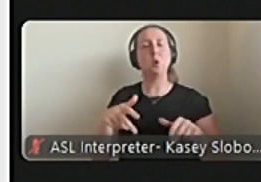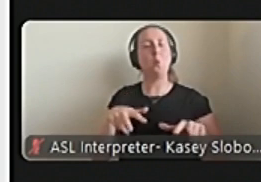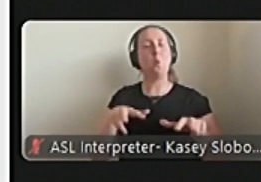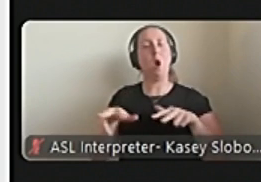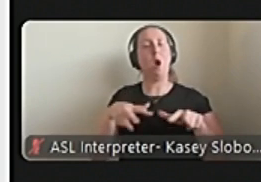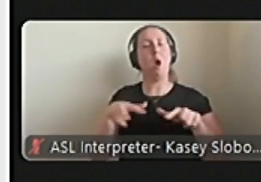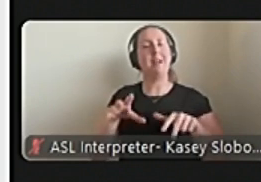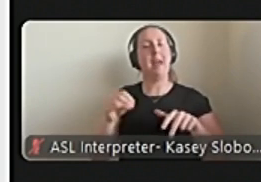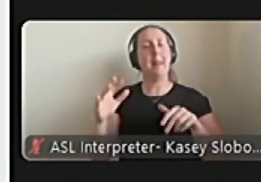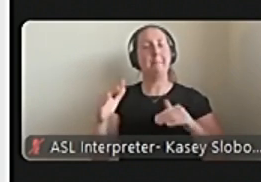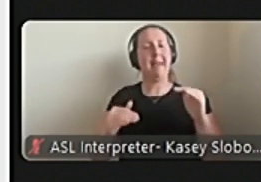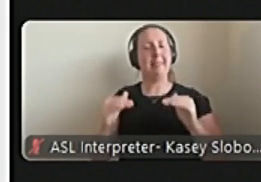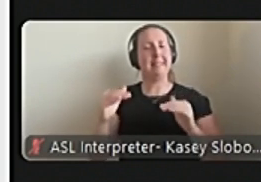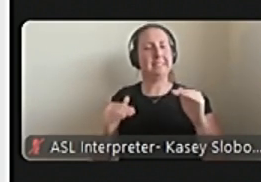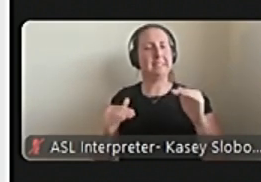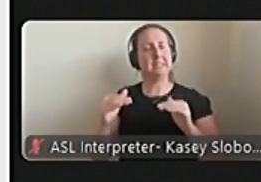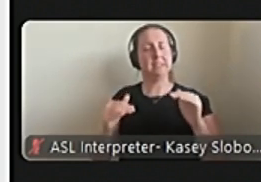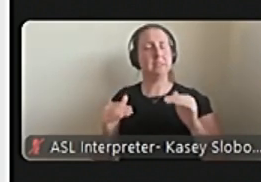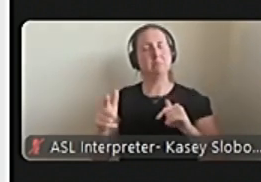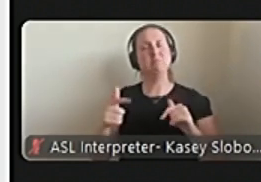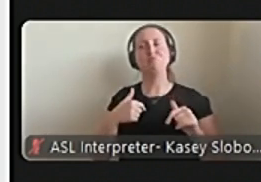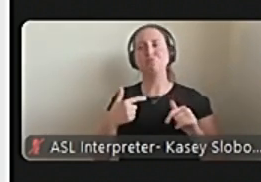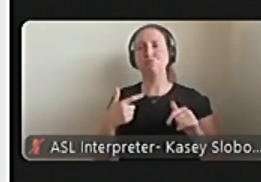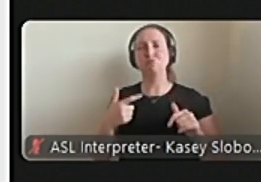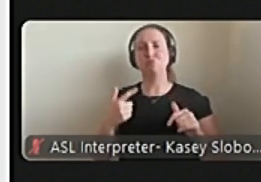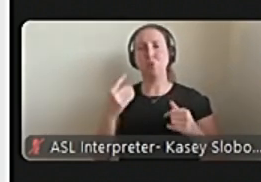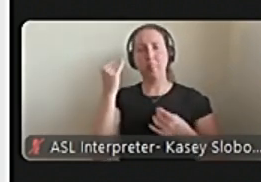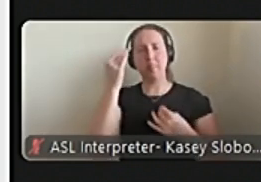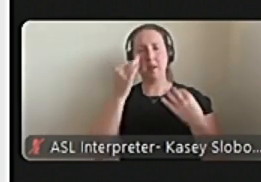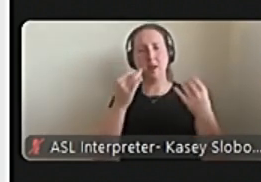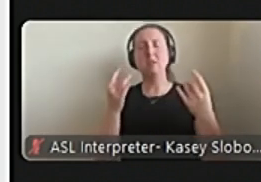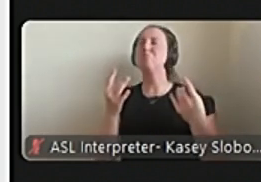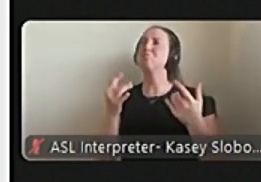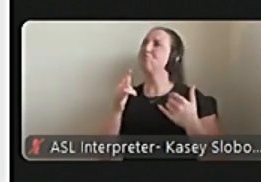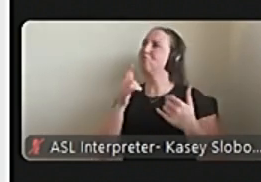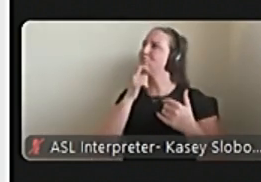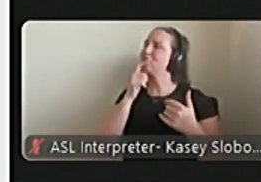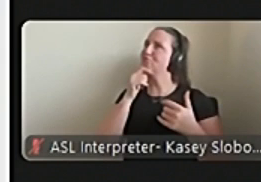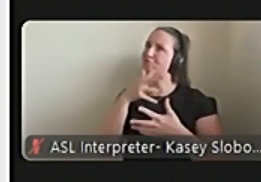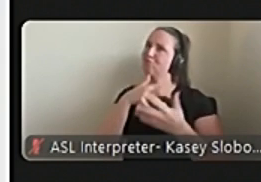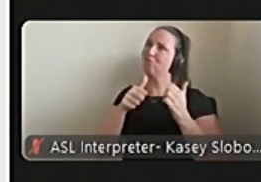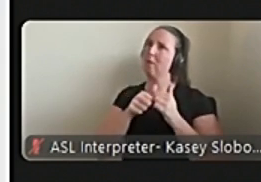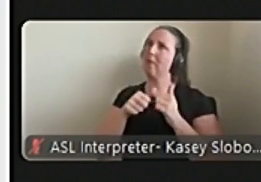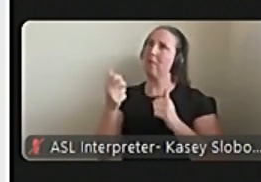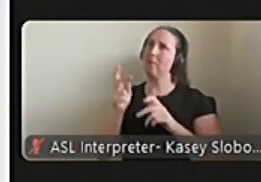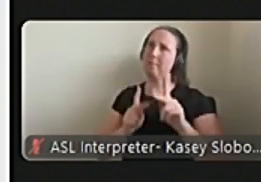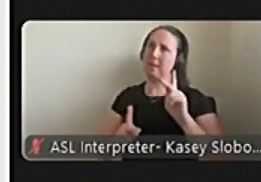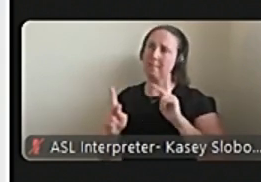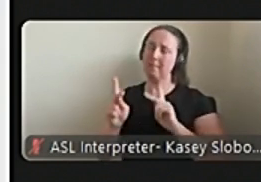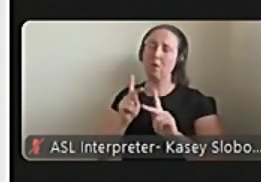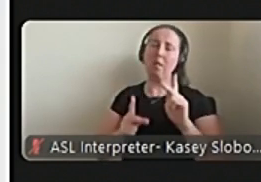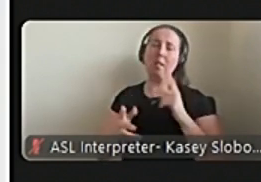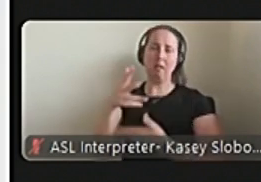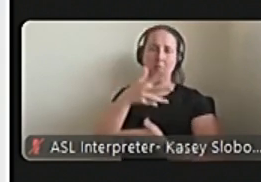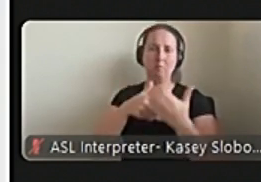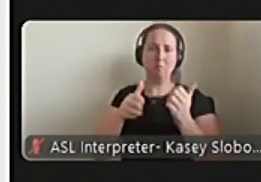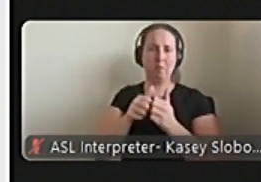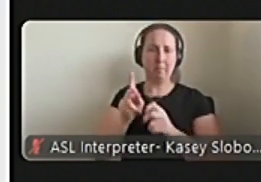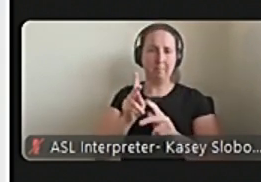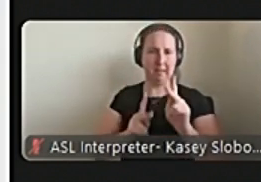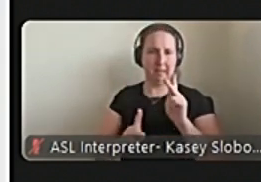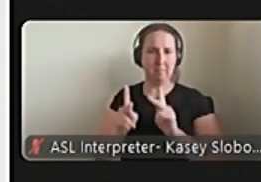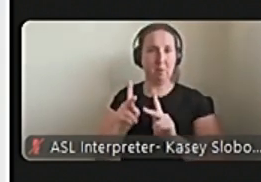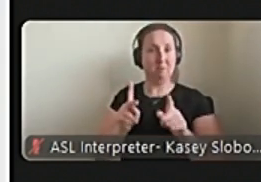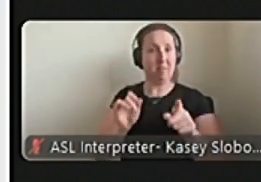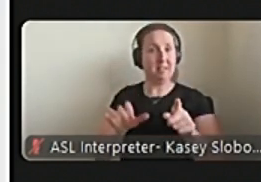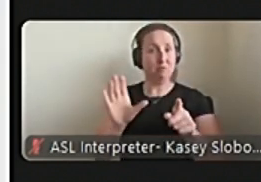Begin to think about, you know, being around other people. As we mentioned earlier, social engagement. This is a great place for this. You talk to